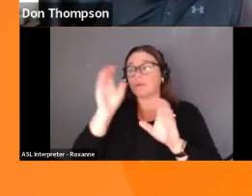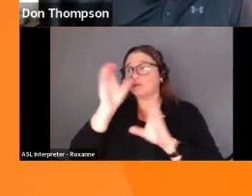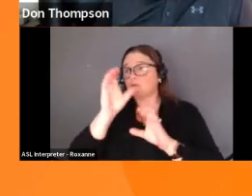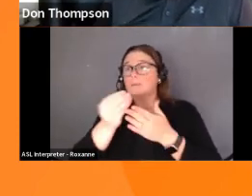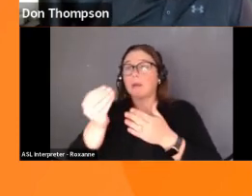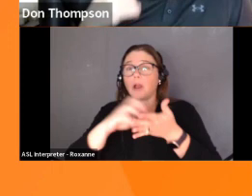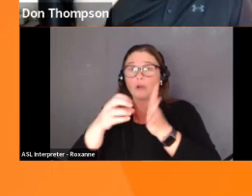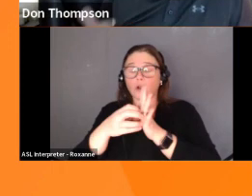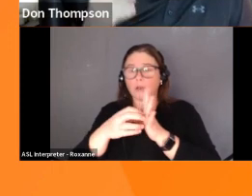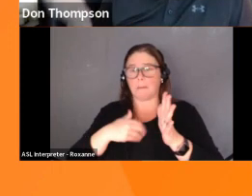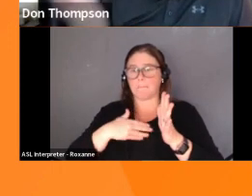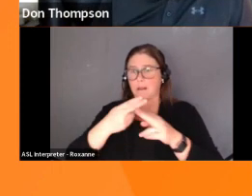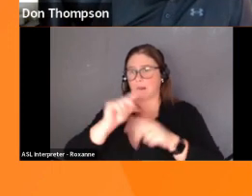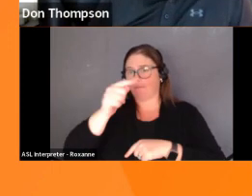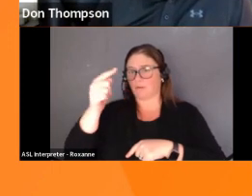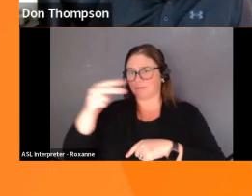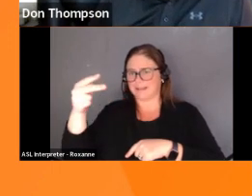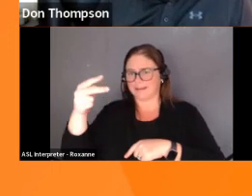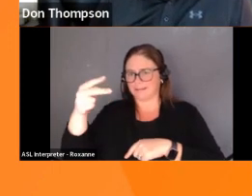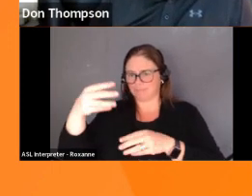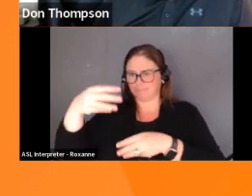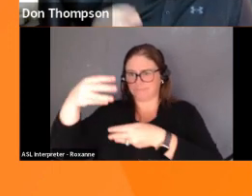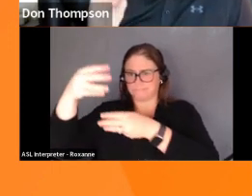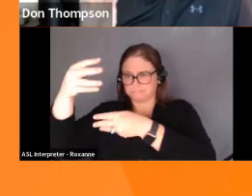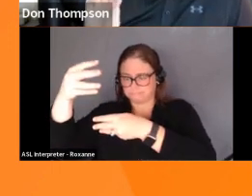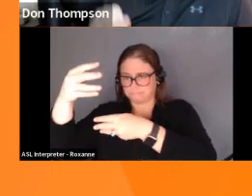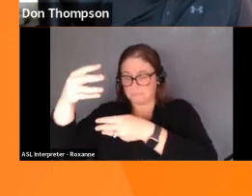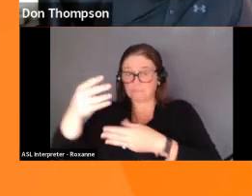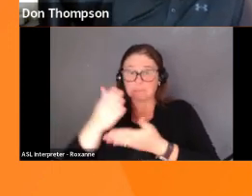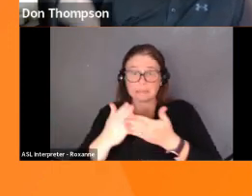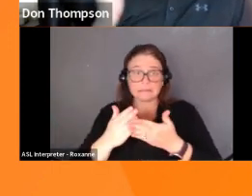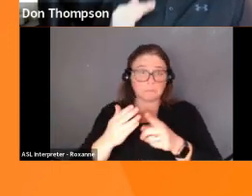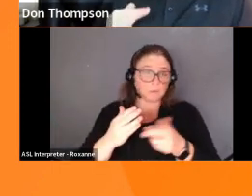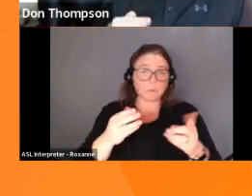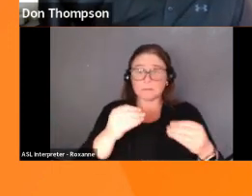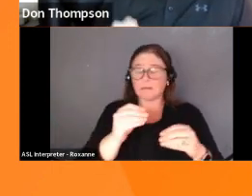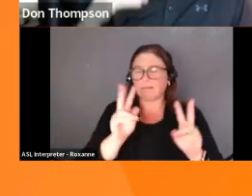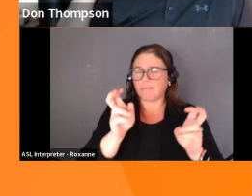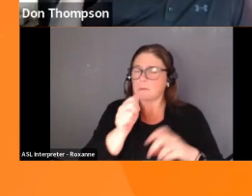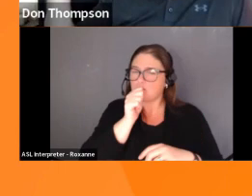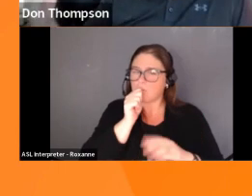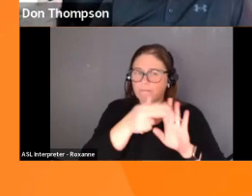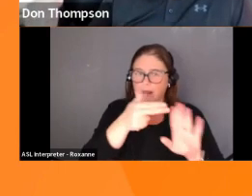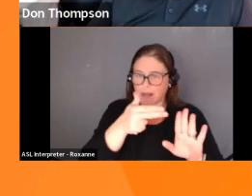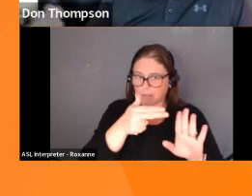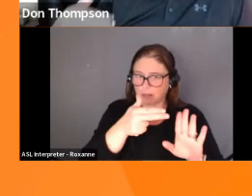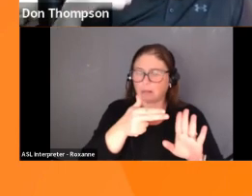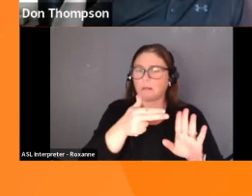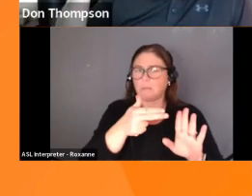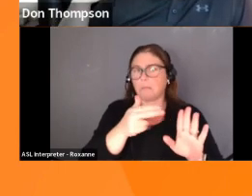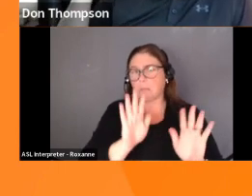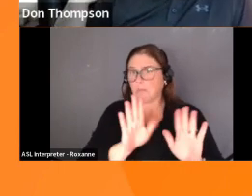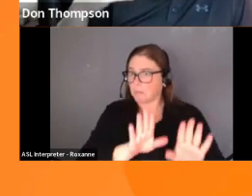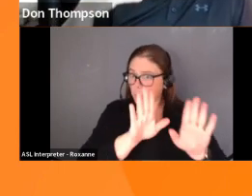two. Now, most of you are selling private label products, which is great, but then we also have to look at distribution